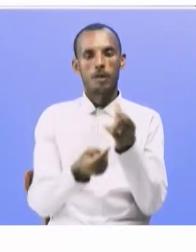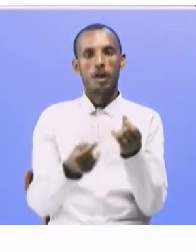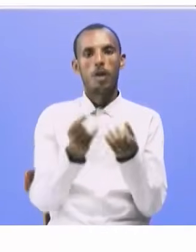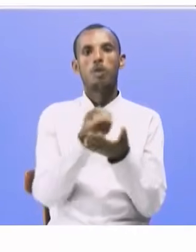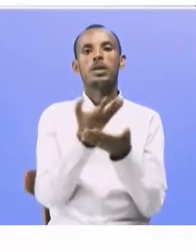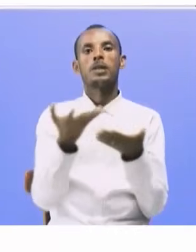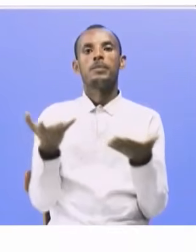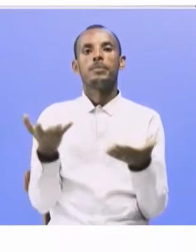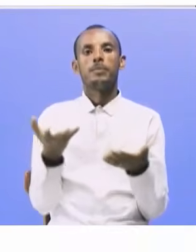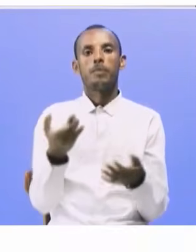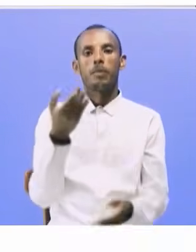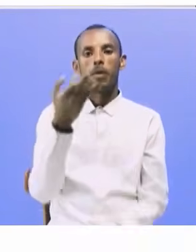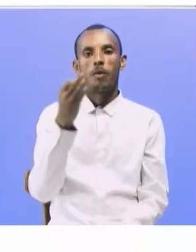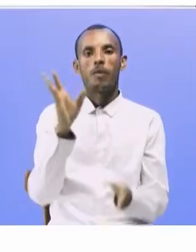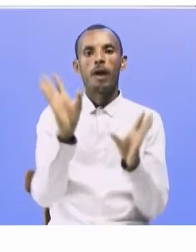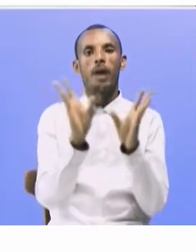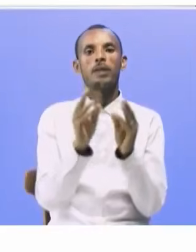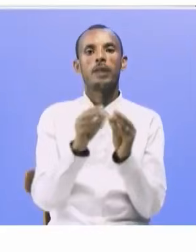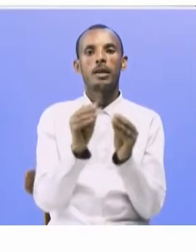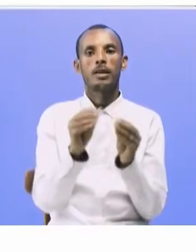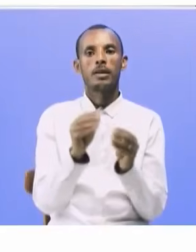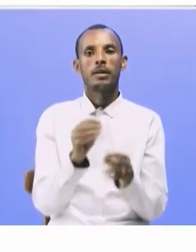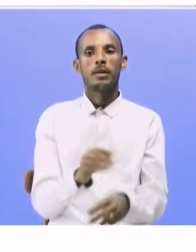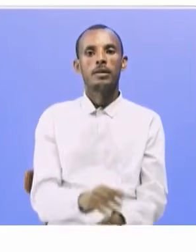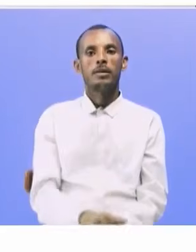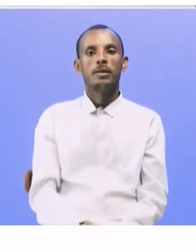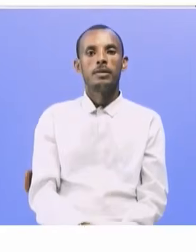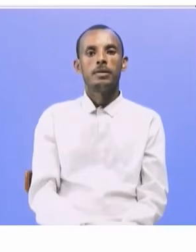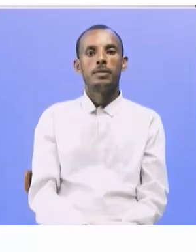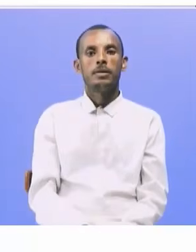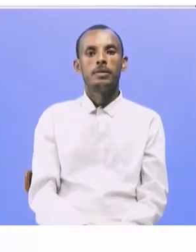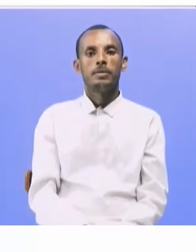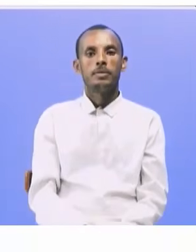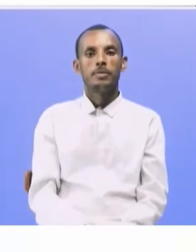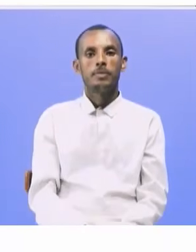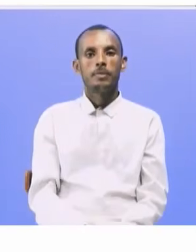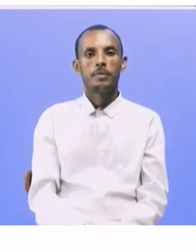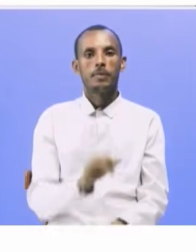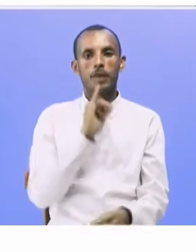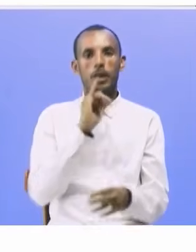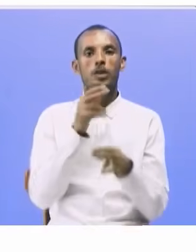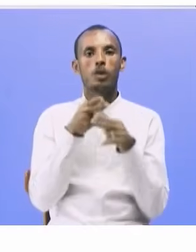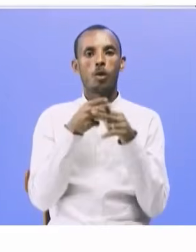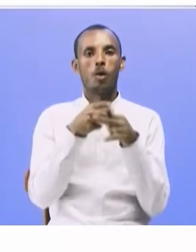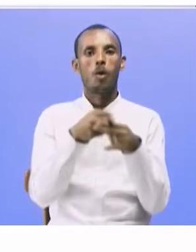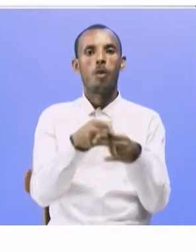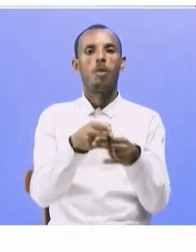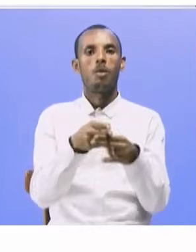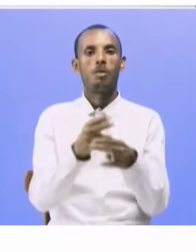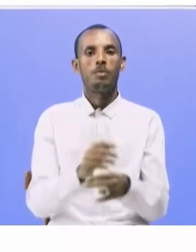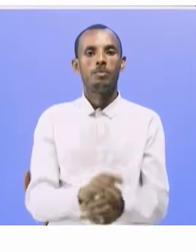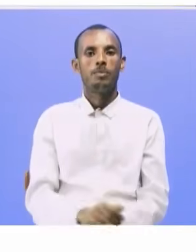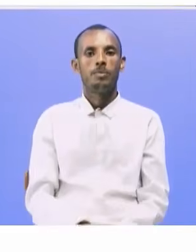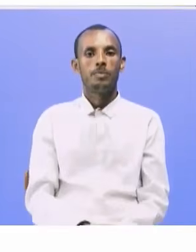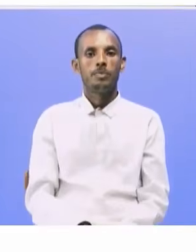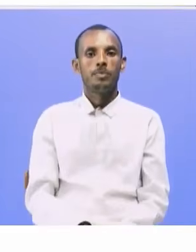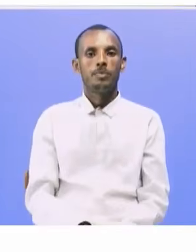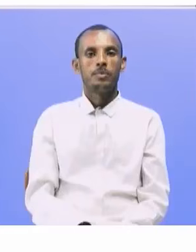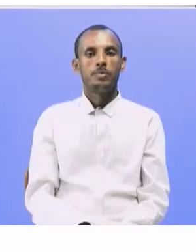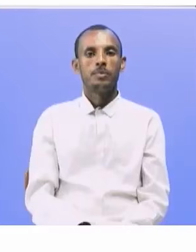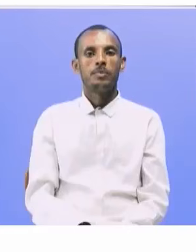of a set are called are